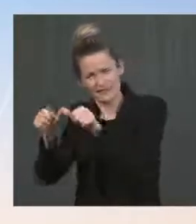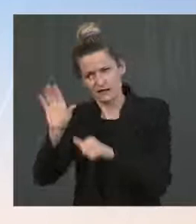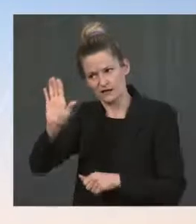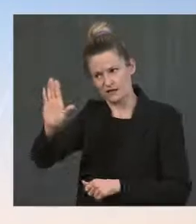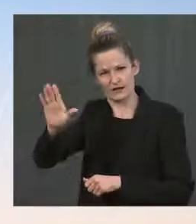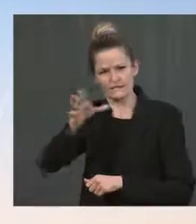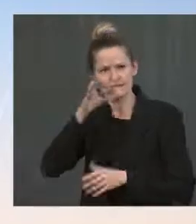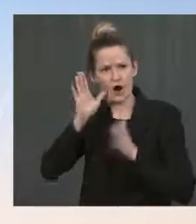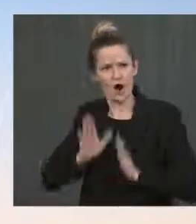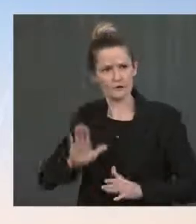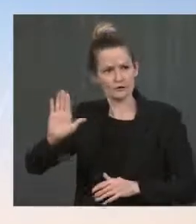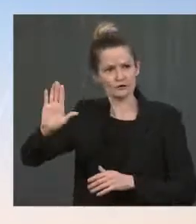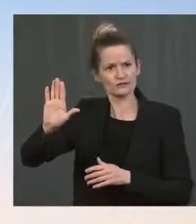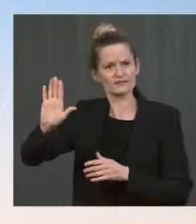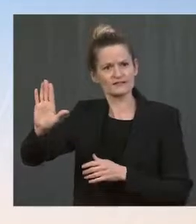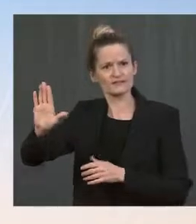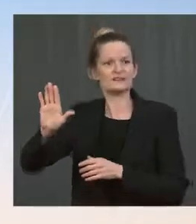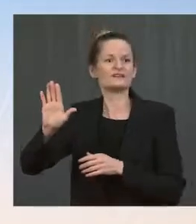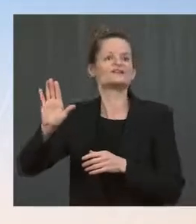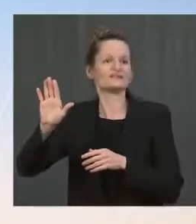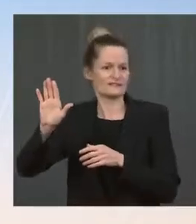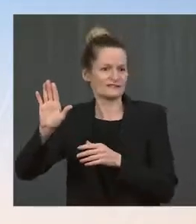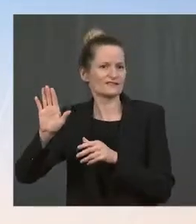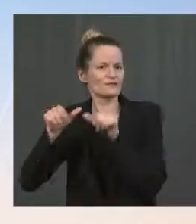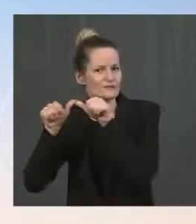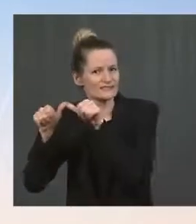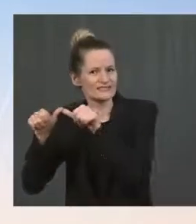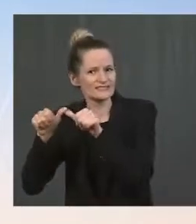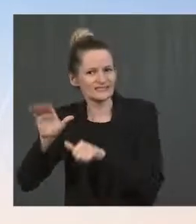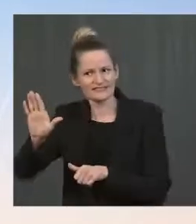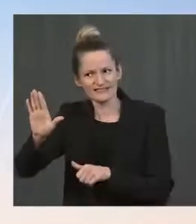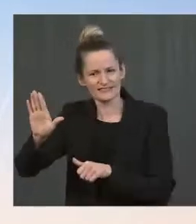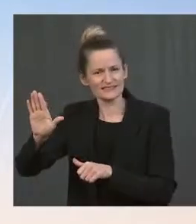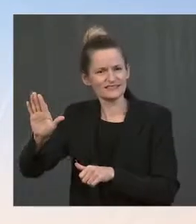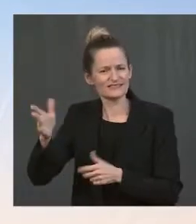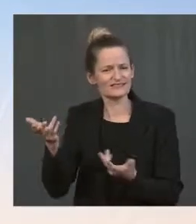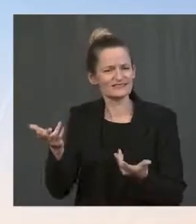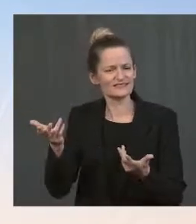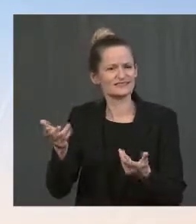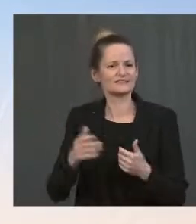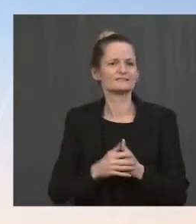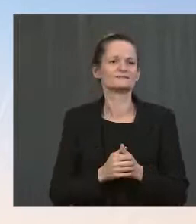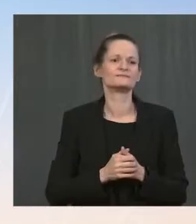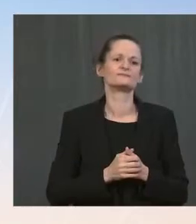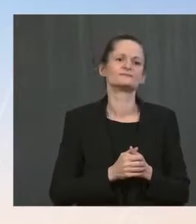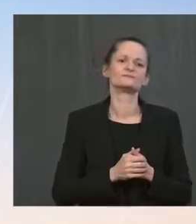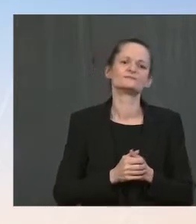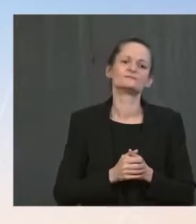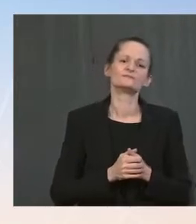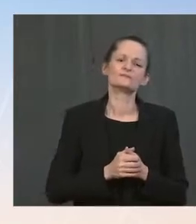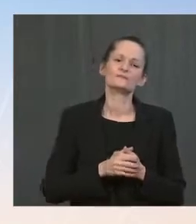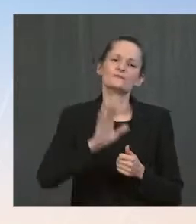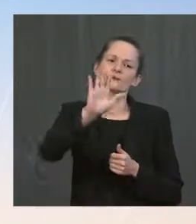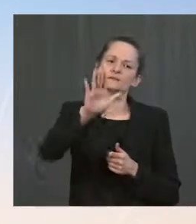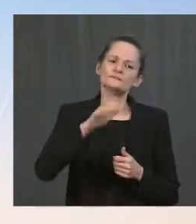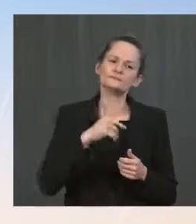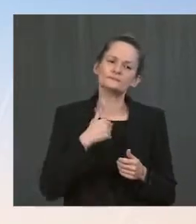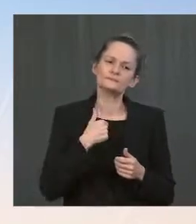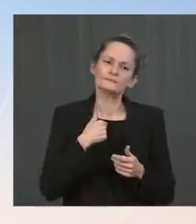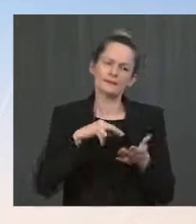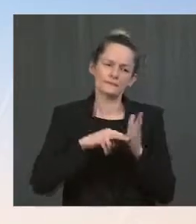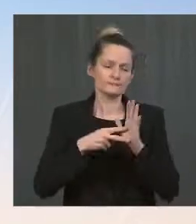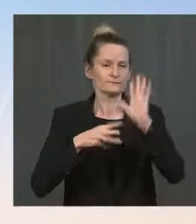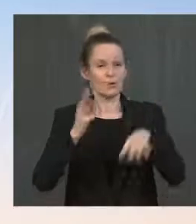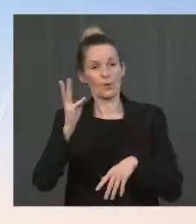in JBS or whether it's COVID basically shutting down some of Tyson's facilities, it causes disruption in the market. We need a much